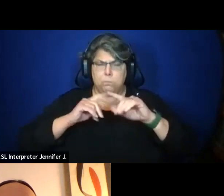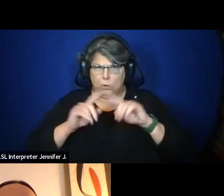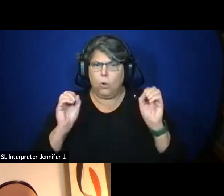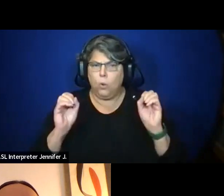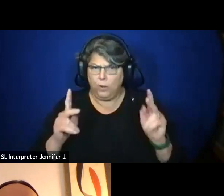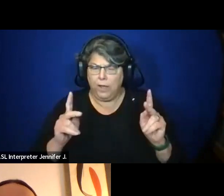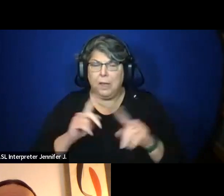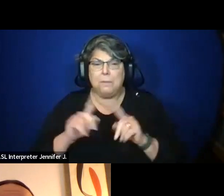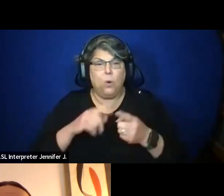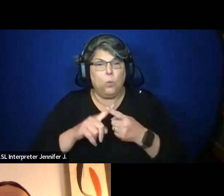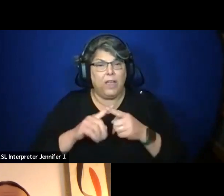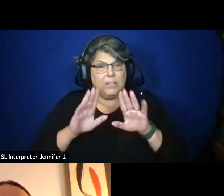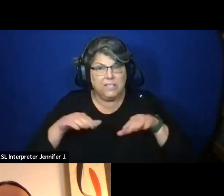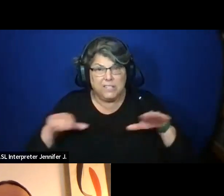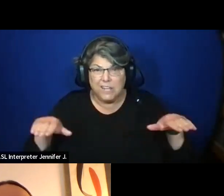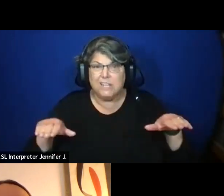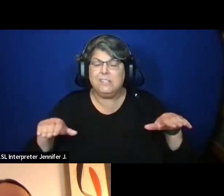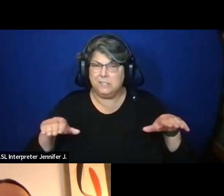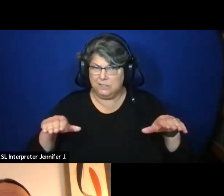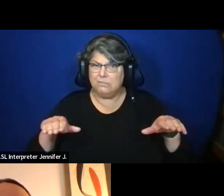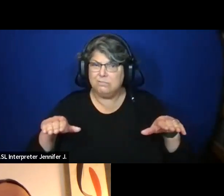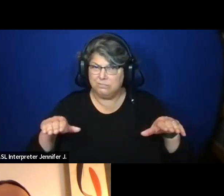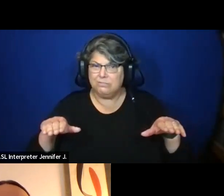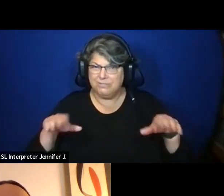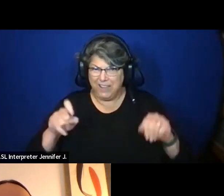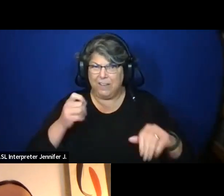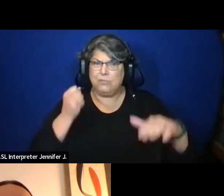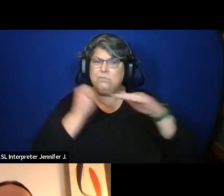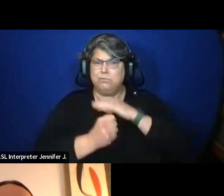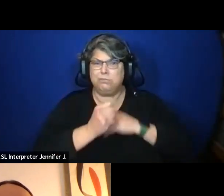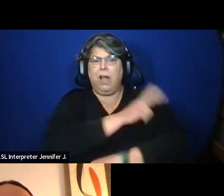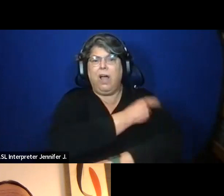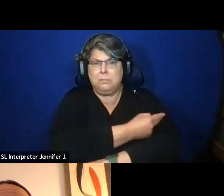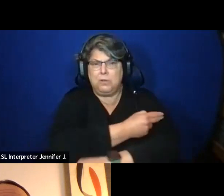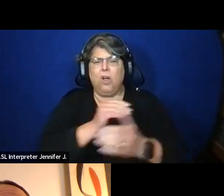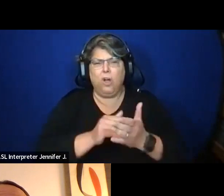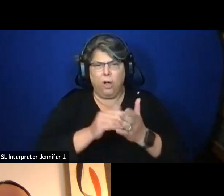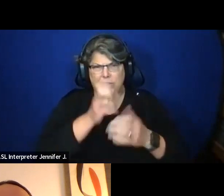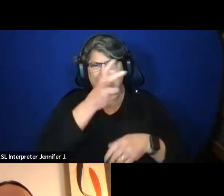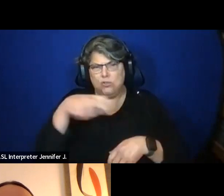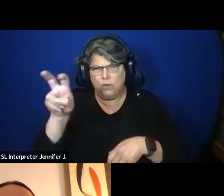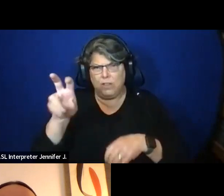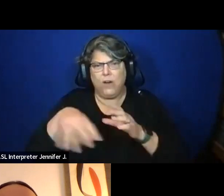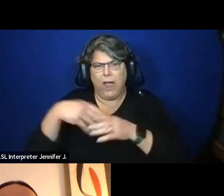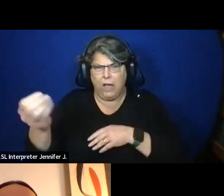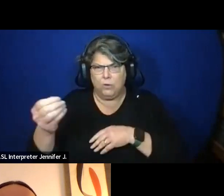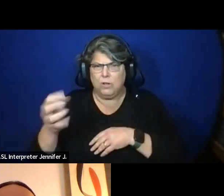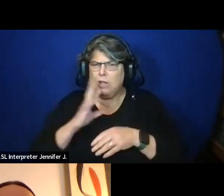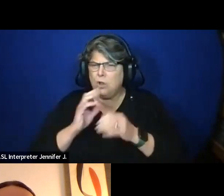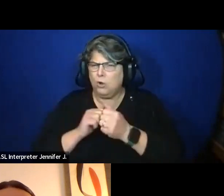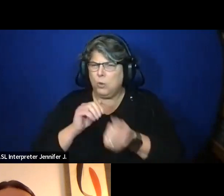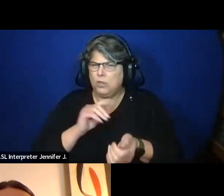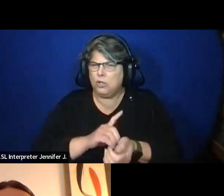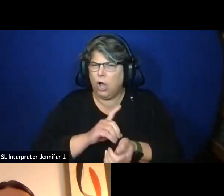when when kids have to be hospitalized, oftentimes they're transferred out. I spoke with a